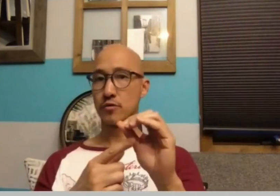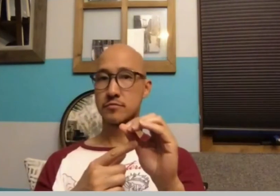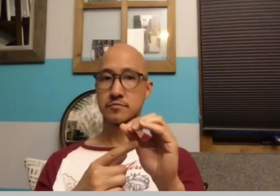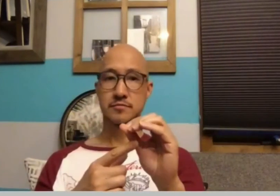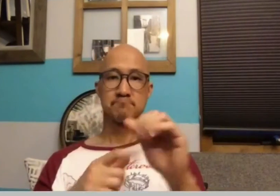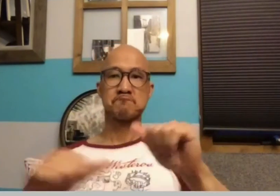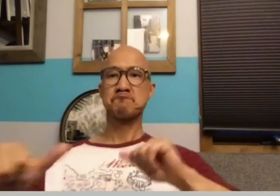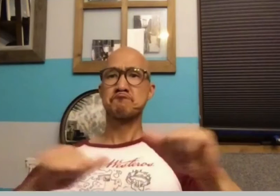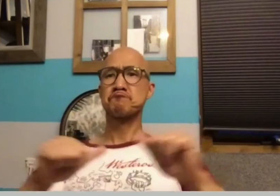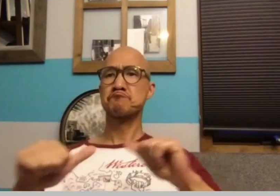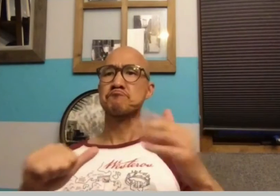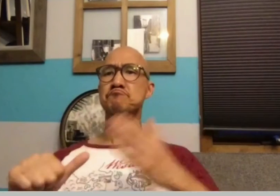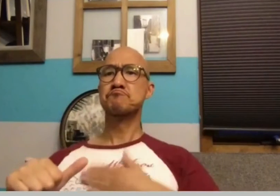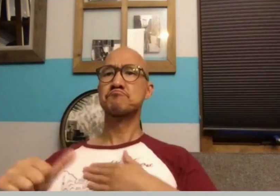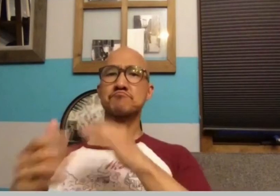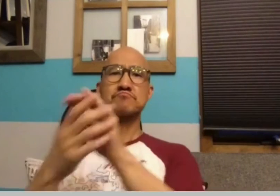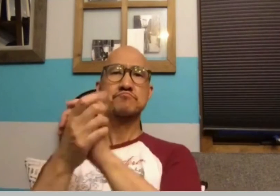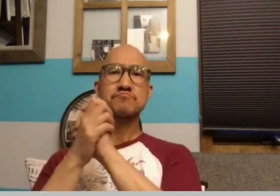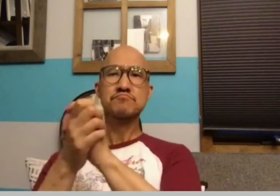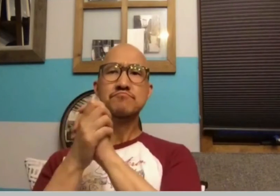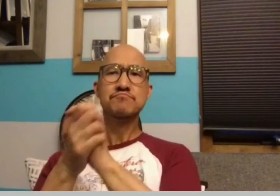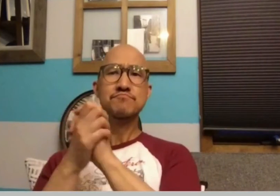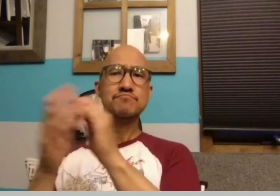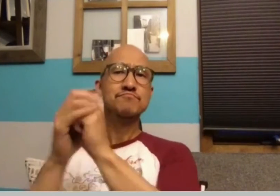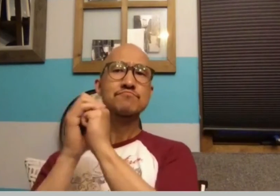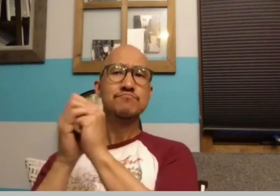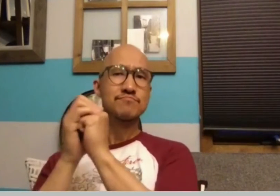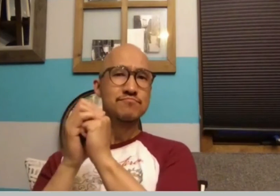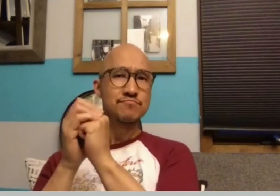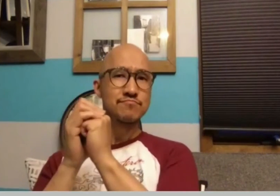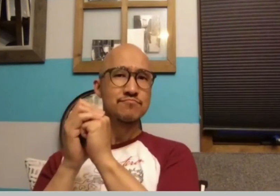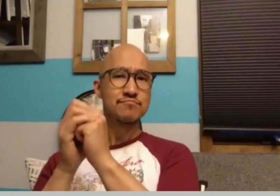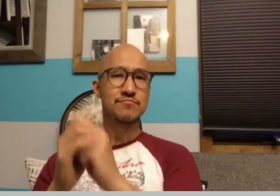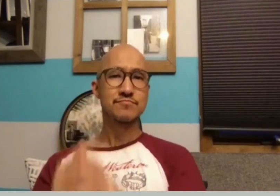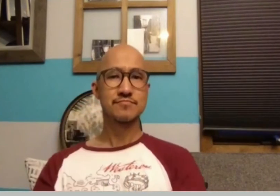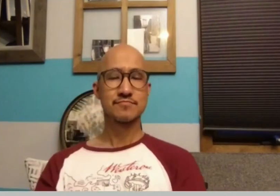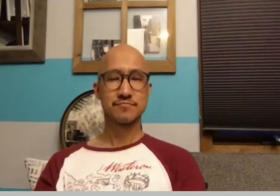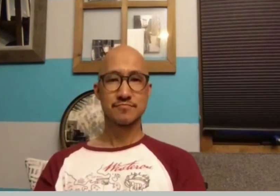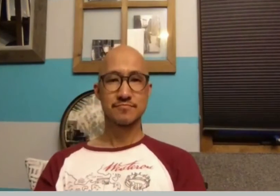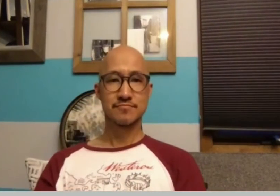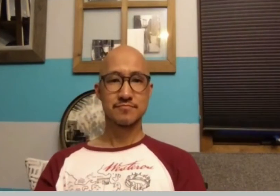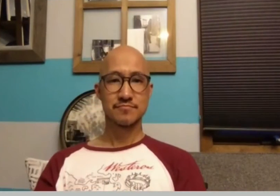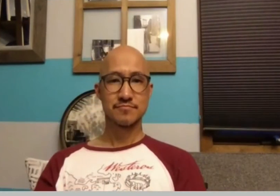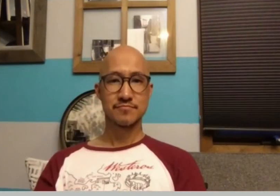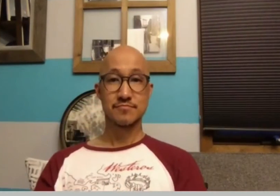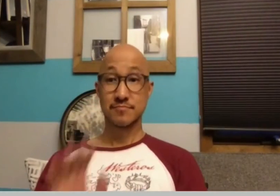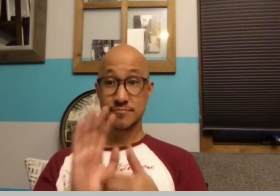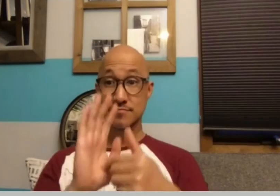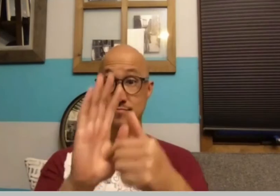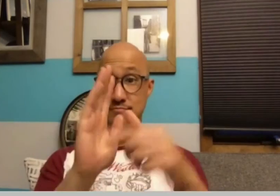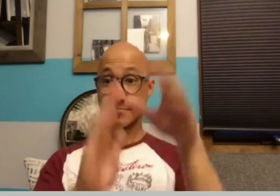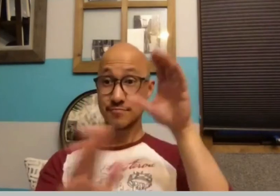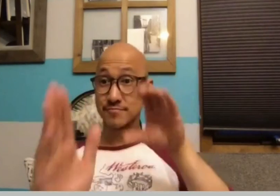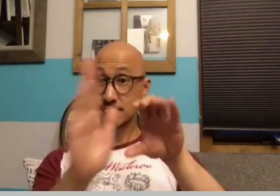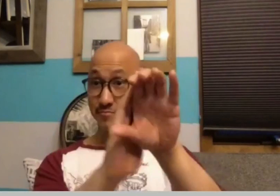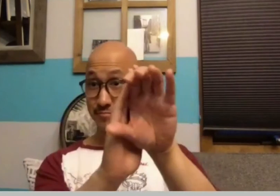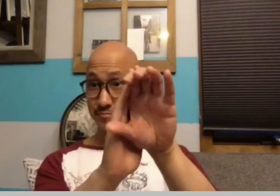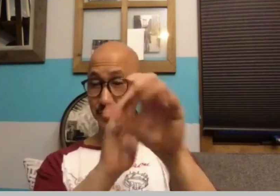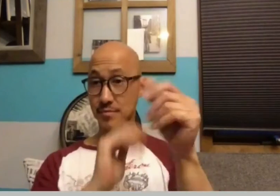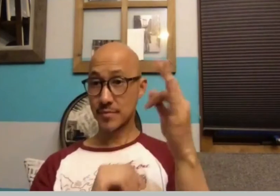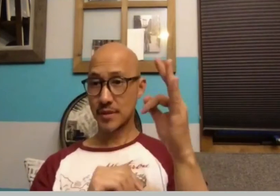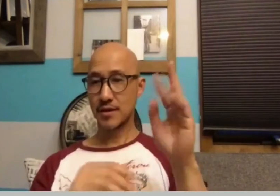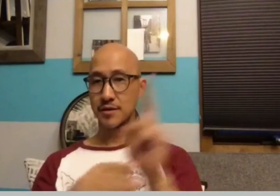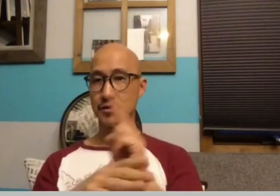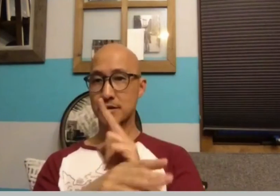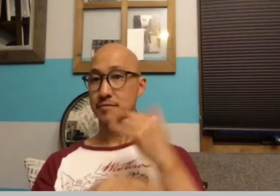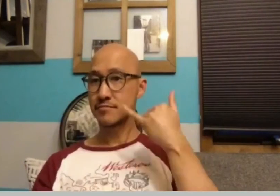So as we move to the exile here, I put this QR code up here because there's a great video that talks about how the way of the exile.